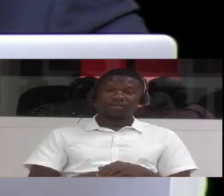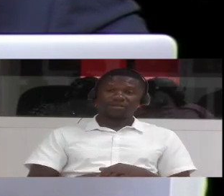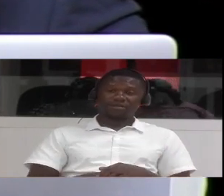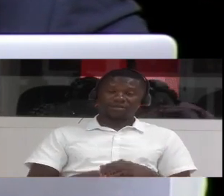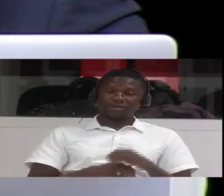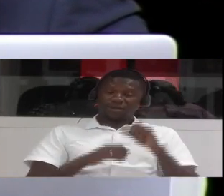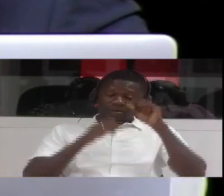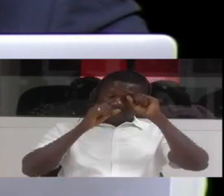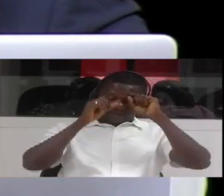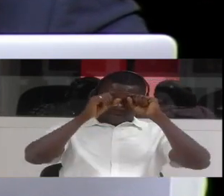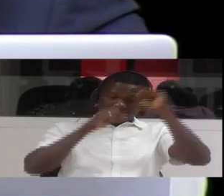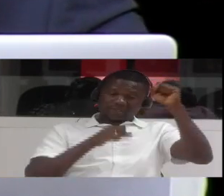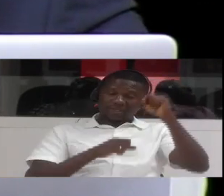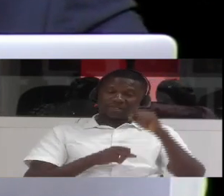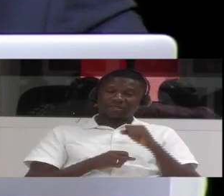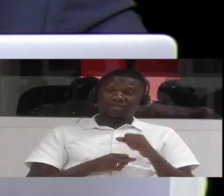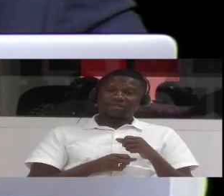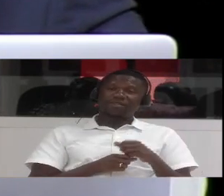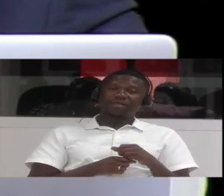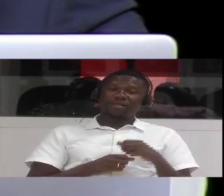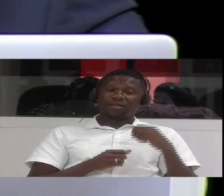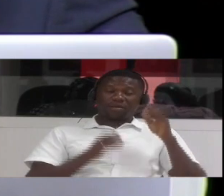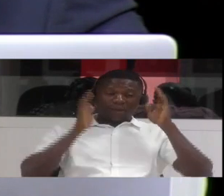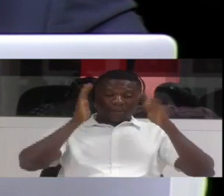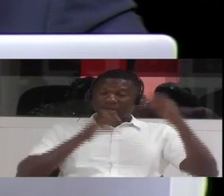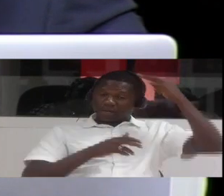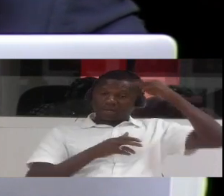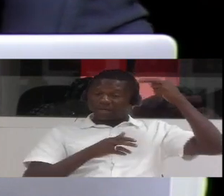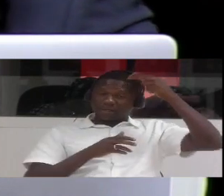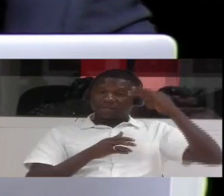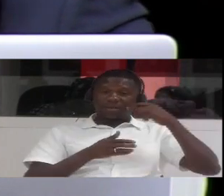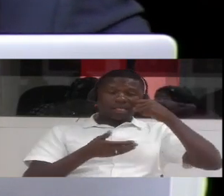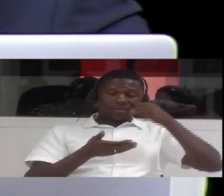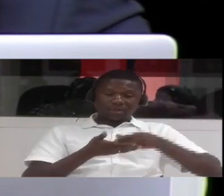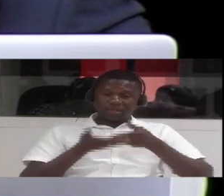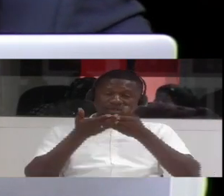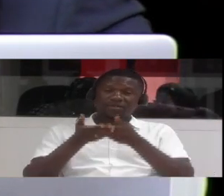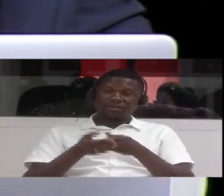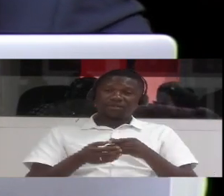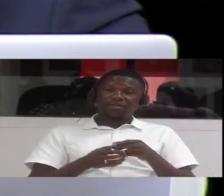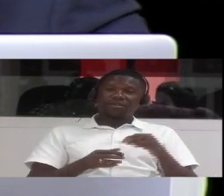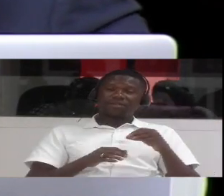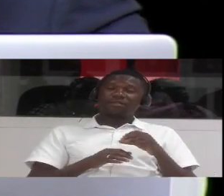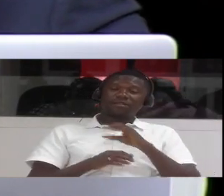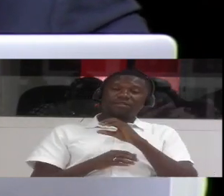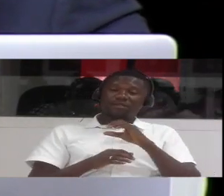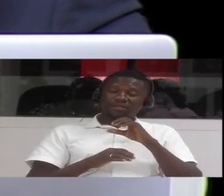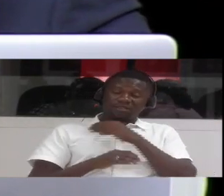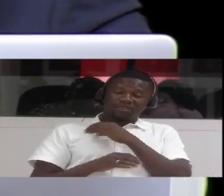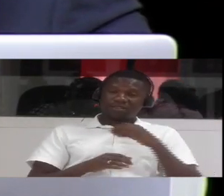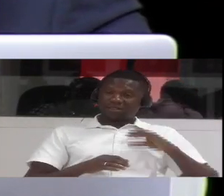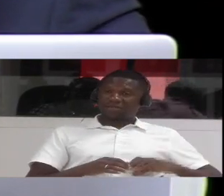Presidential hatch package scandal. Chief Balde allegedly bribes lover. Interesting